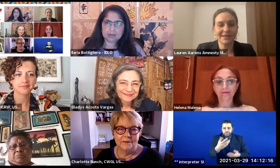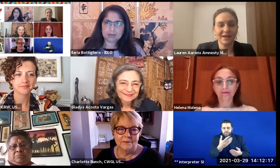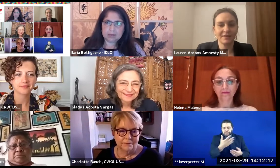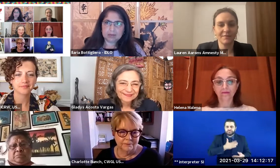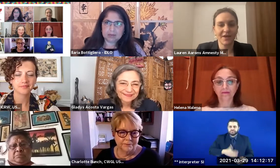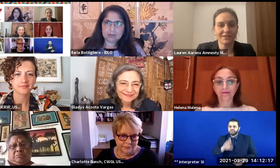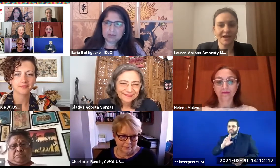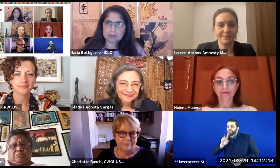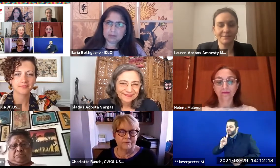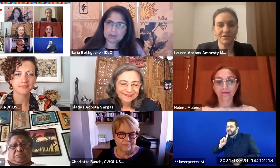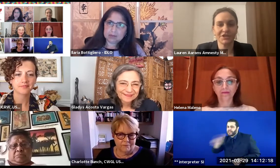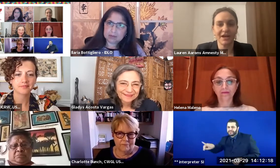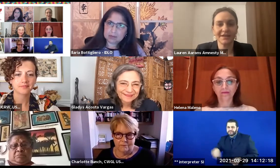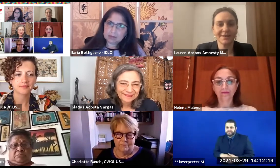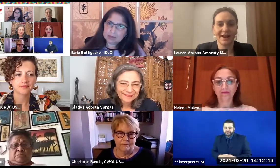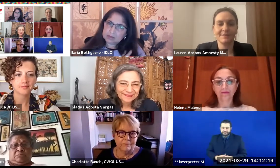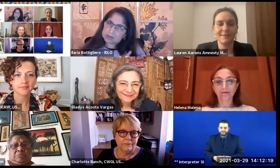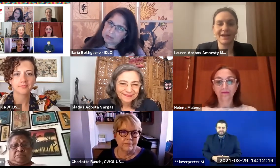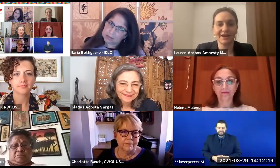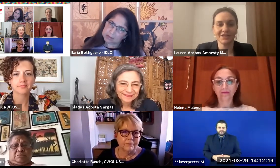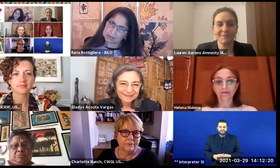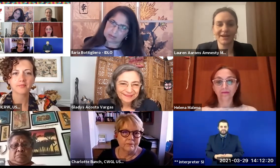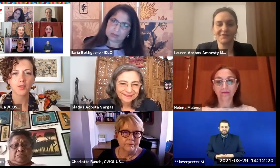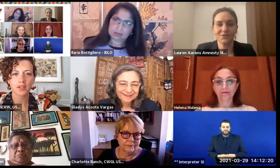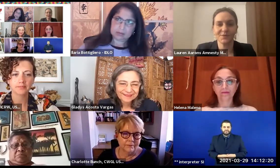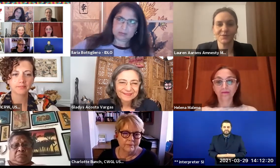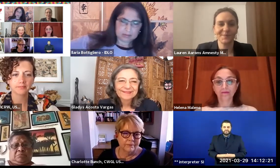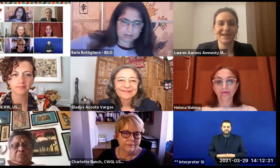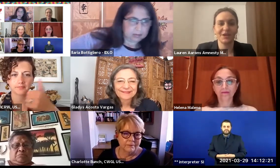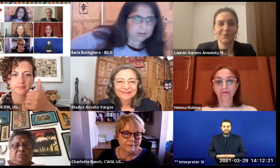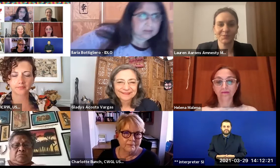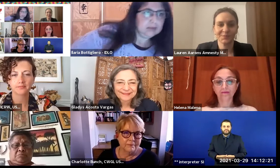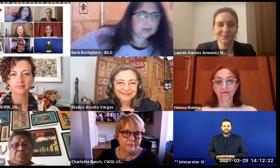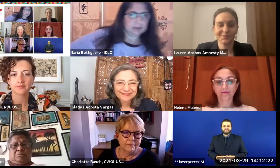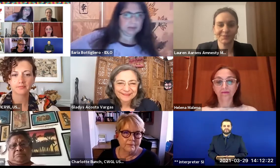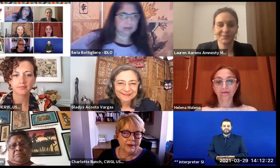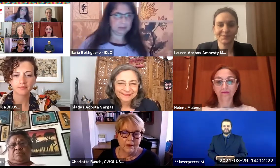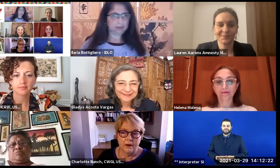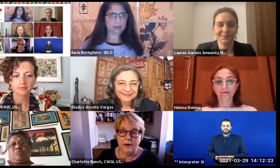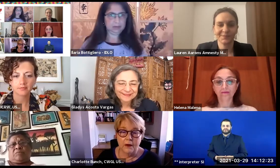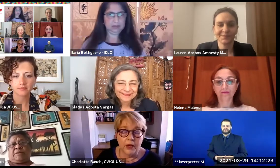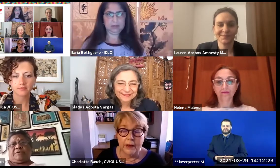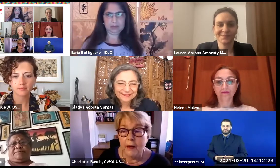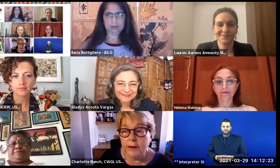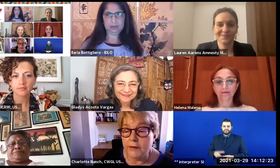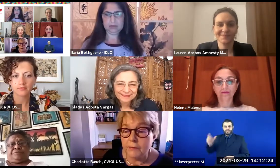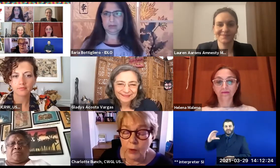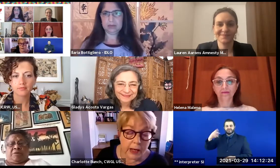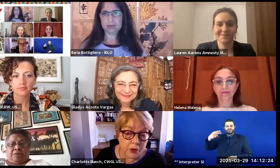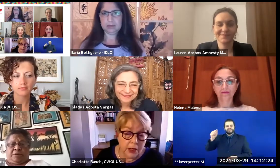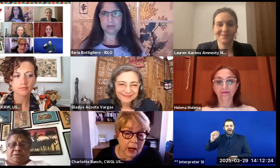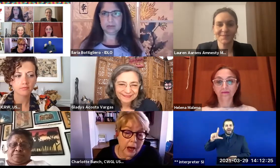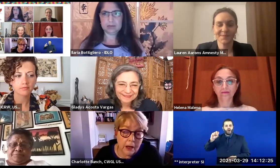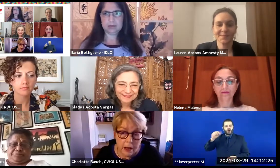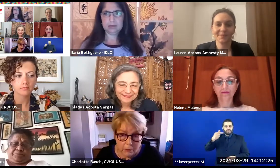Shall I pass that first to Charlotte, and then maybe Lyric can jump in afterwards? Thank you. Okay. Yes.